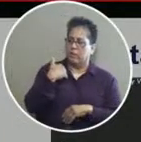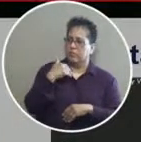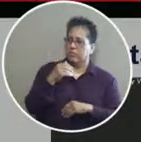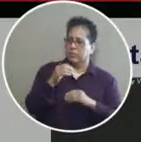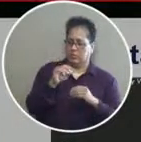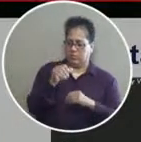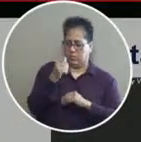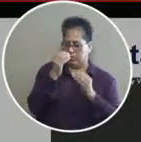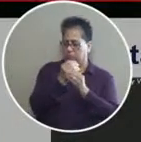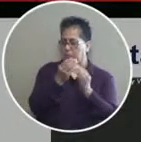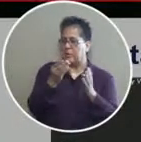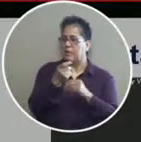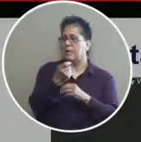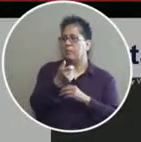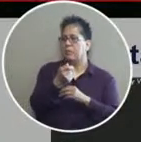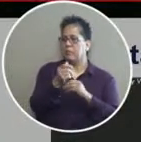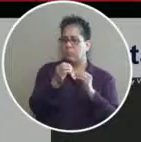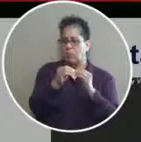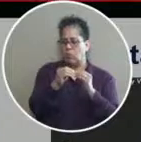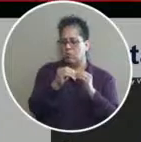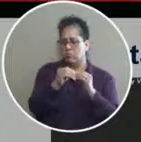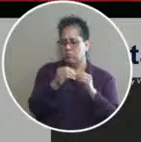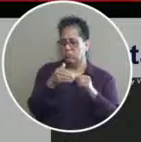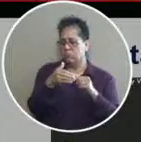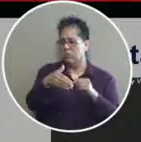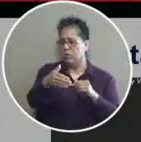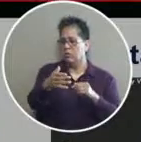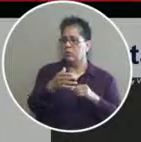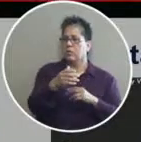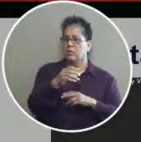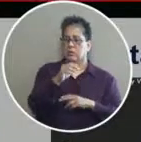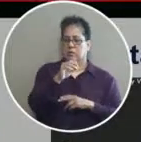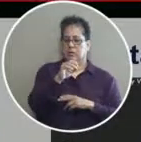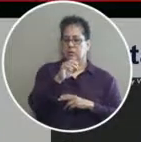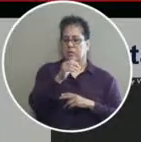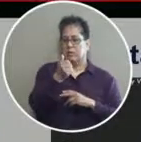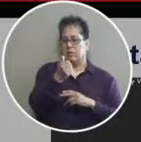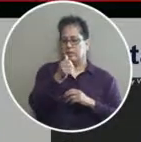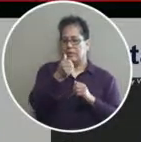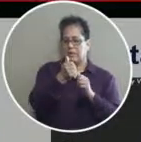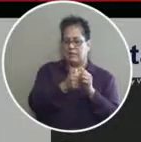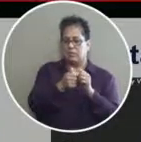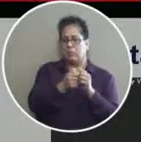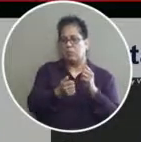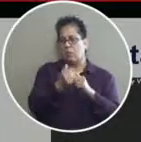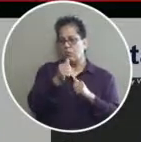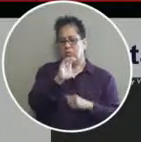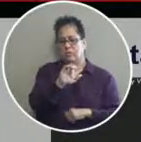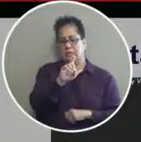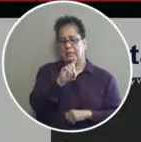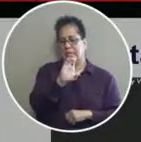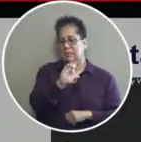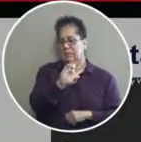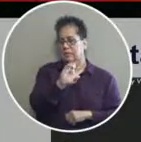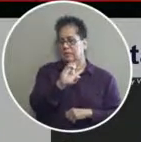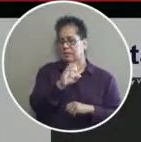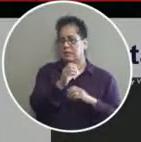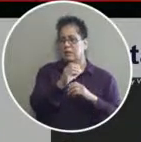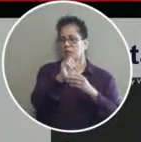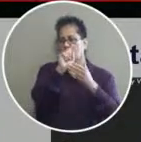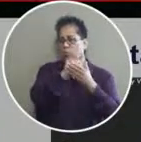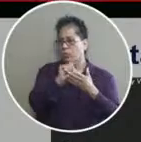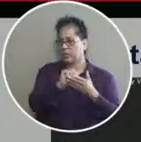that are a little bit further. Every CDC weeks ends on a Saturday. So